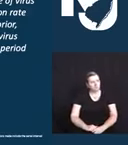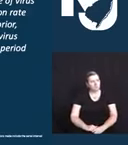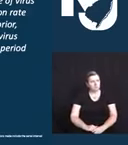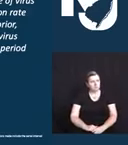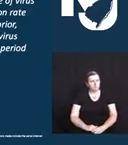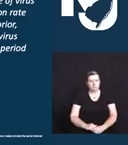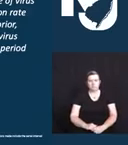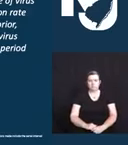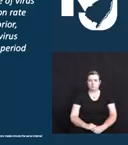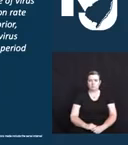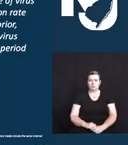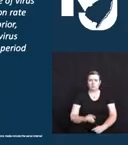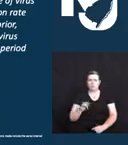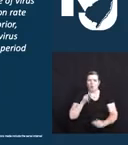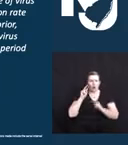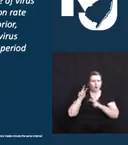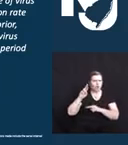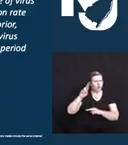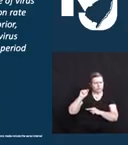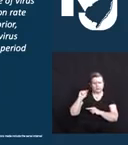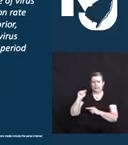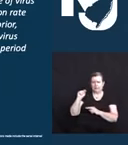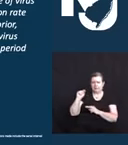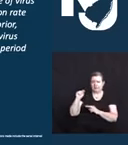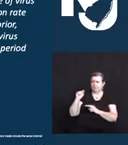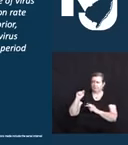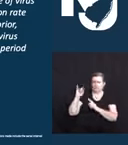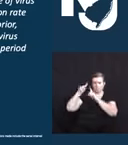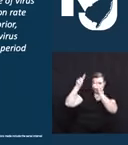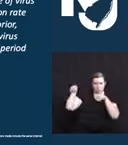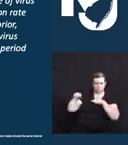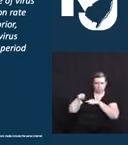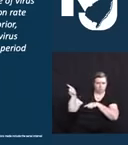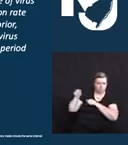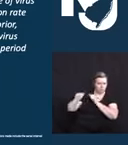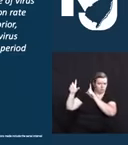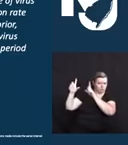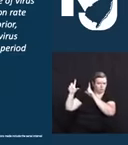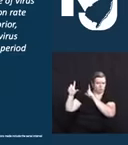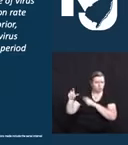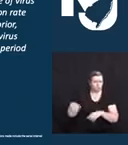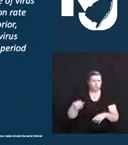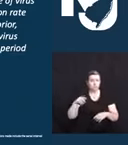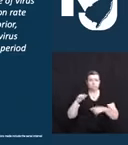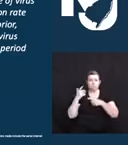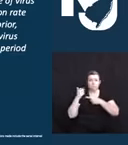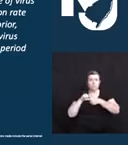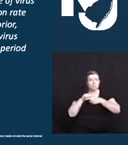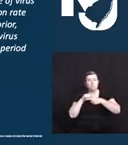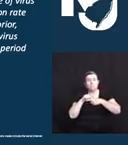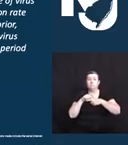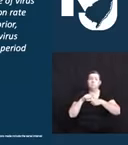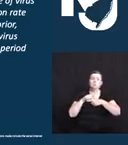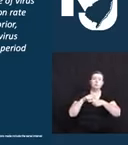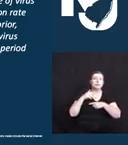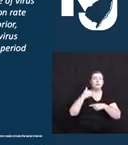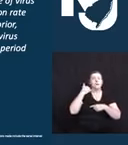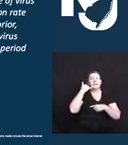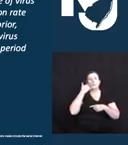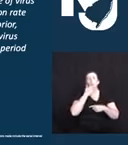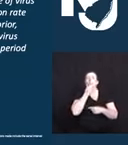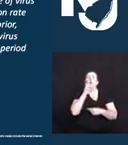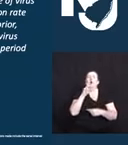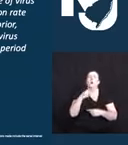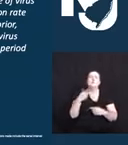something that we watch. And by the way, we have every day we have a warm-up call, and you know, when it goes from 0.65 to